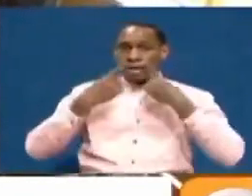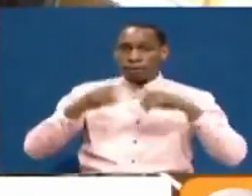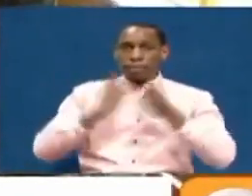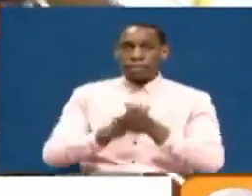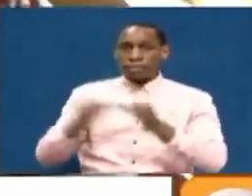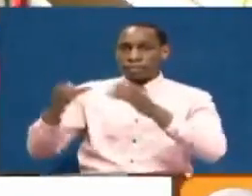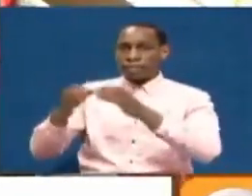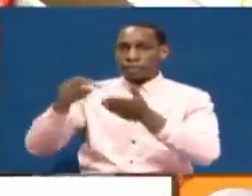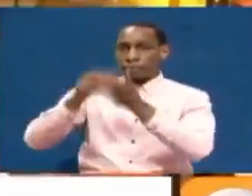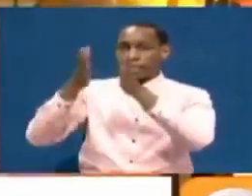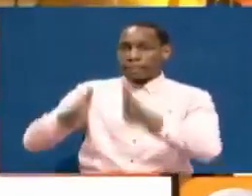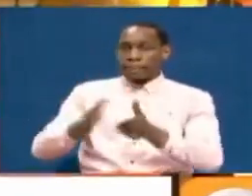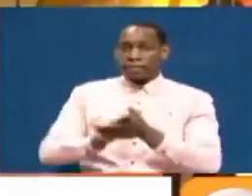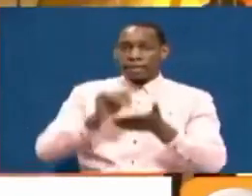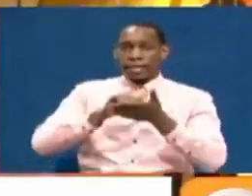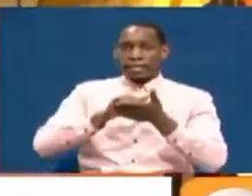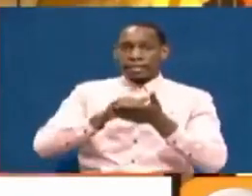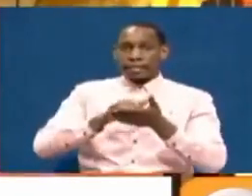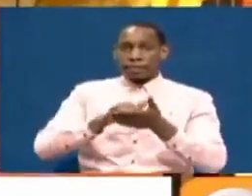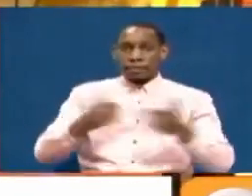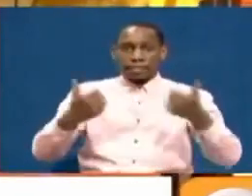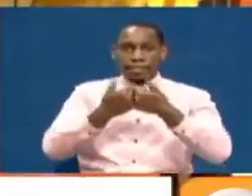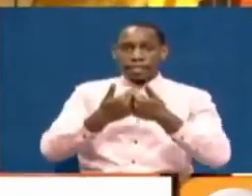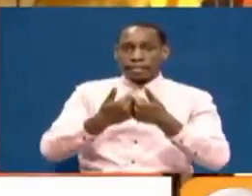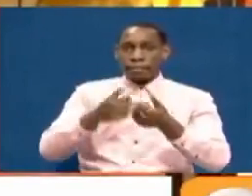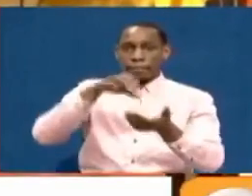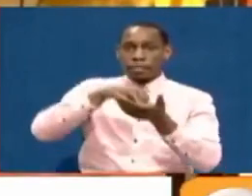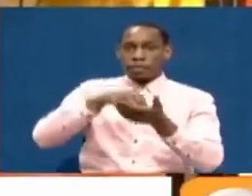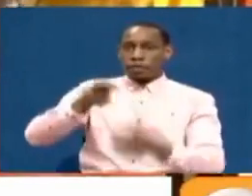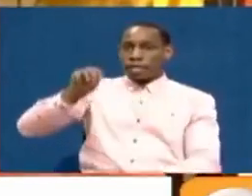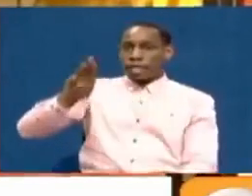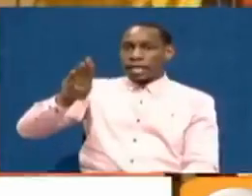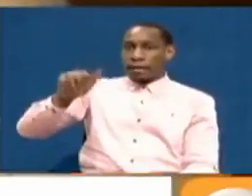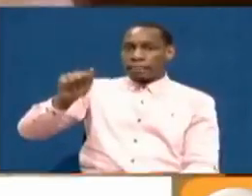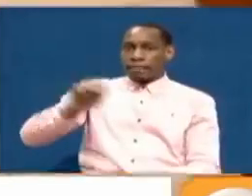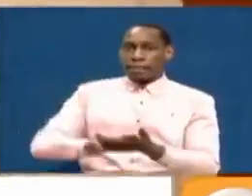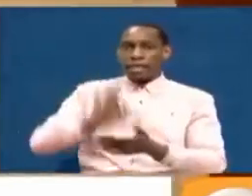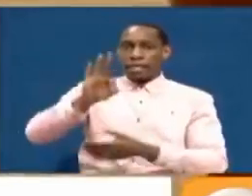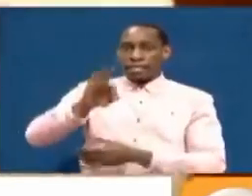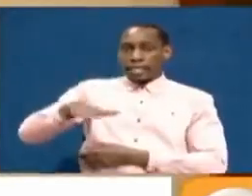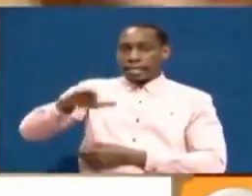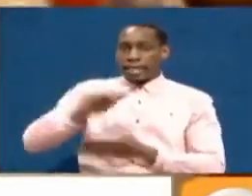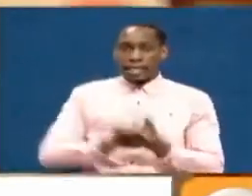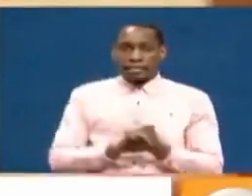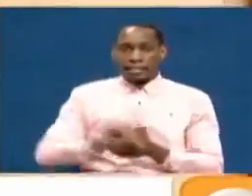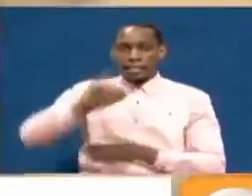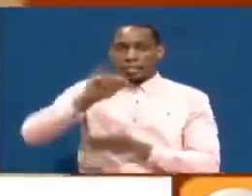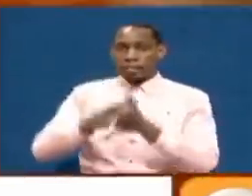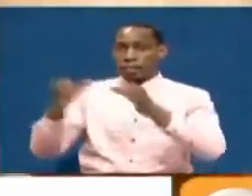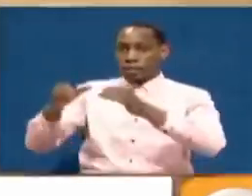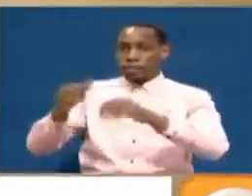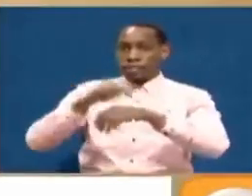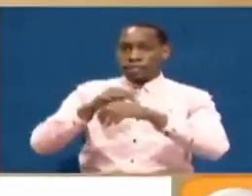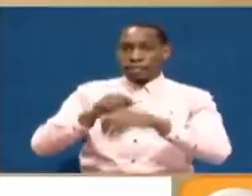announcement of the party aspirants who will vie for member of county assembly posts in the three wards on a Jubilee